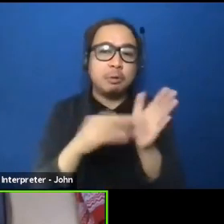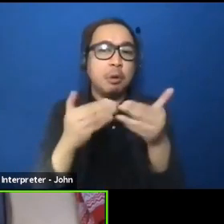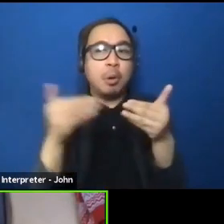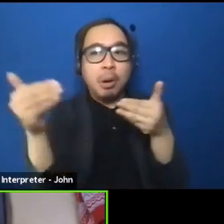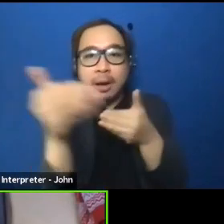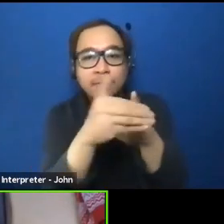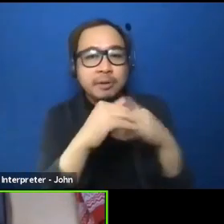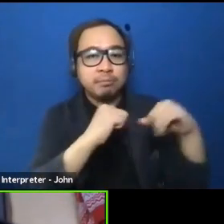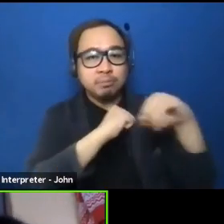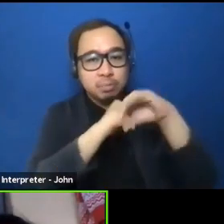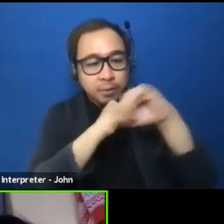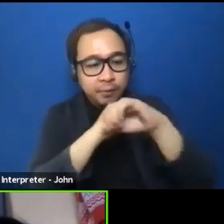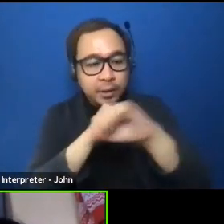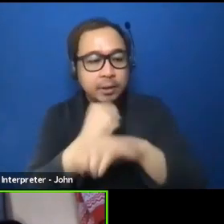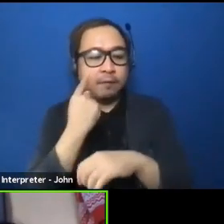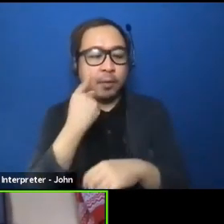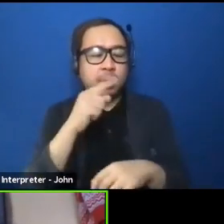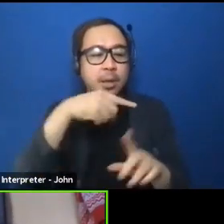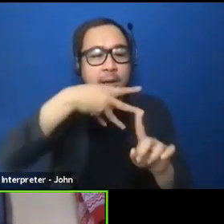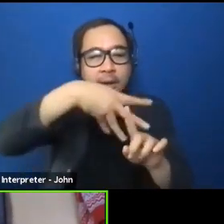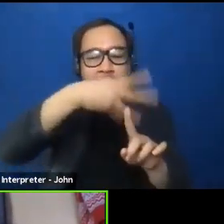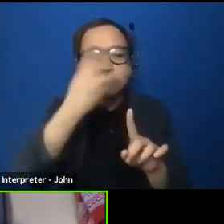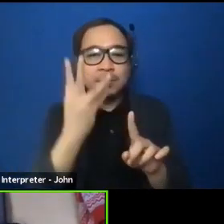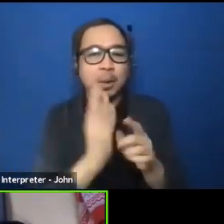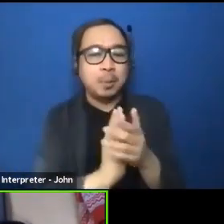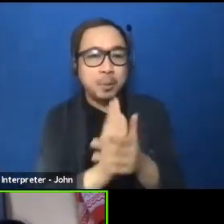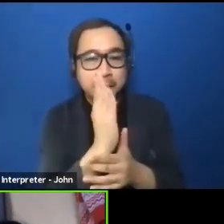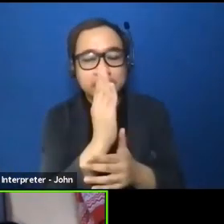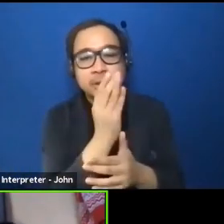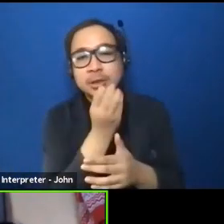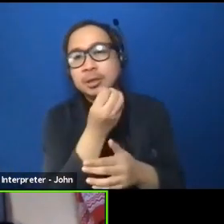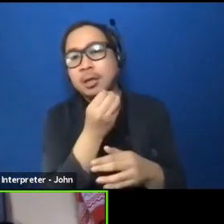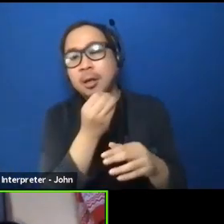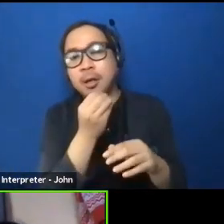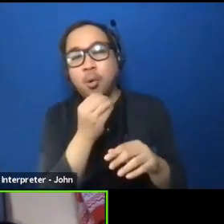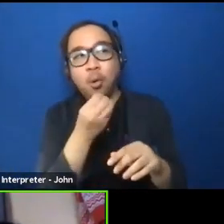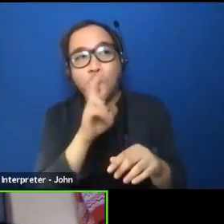towards LGBTI rights or transgender rights. But it's false,